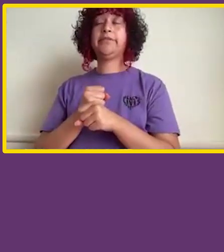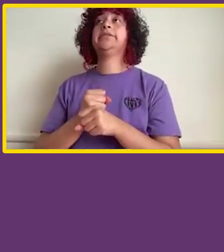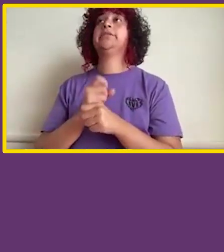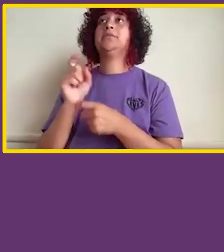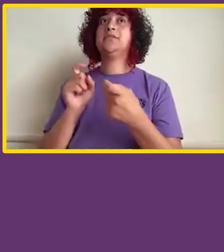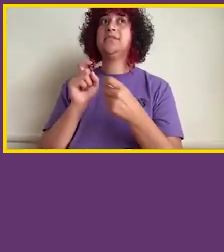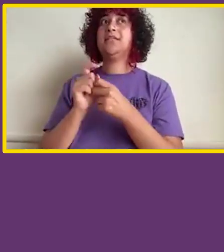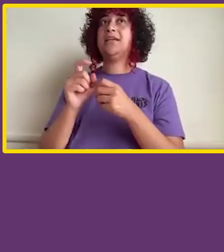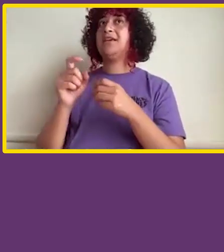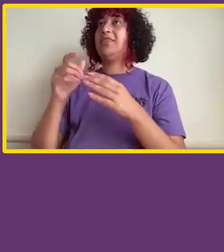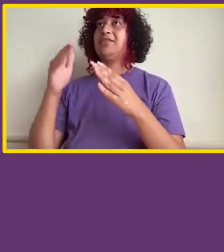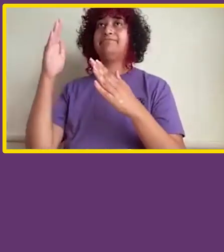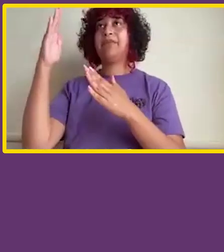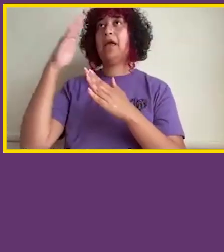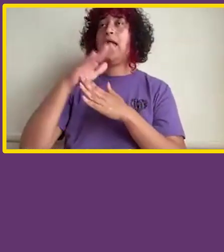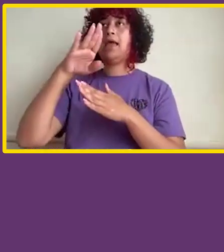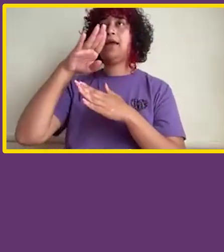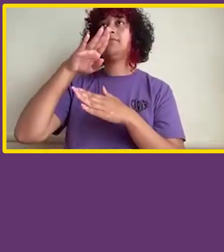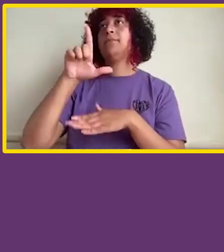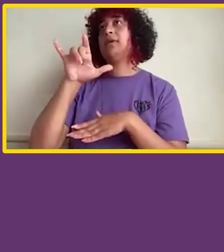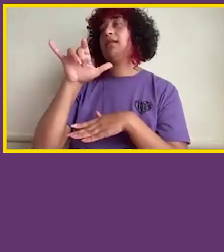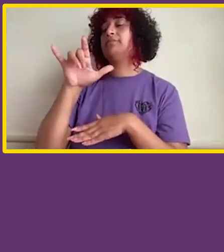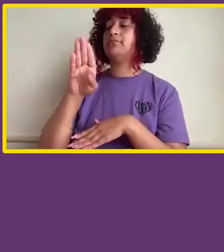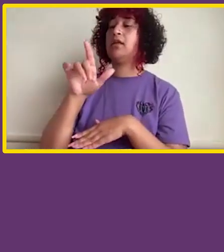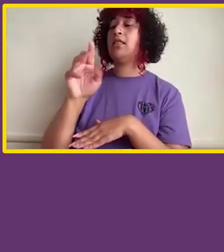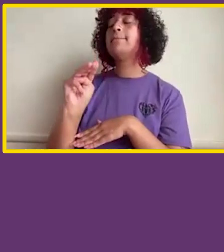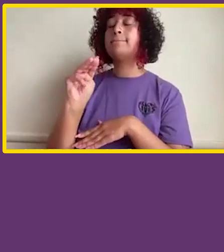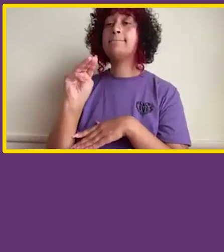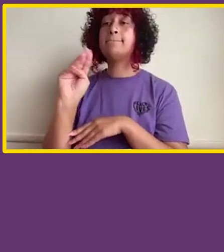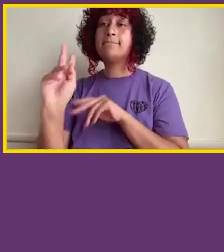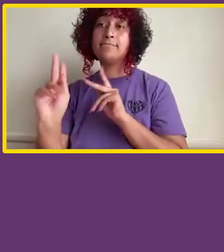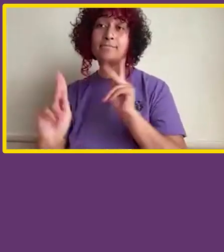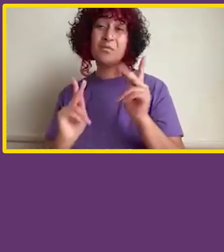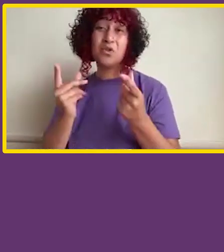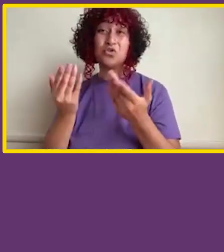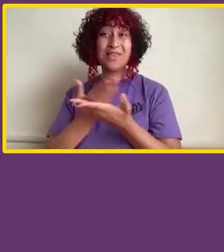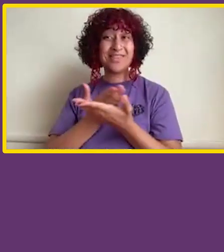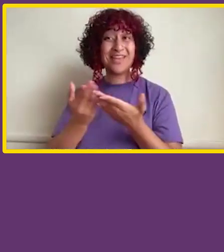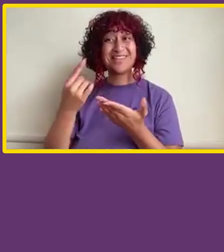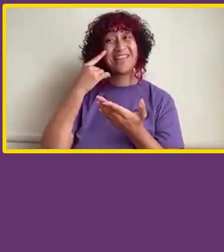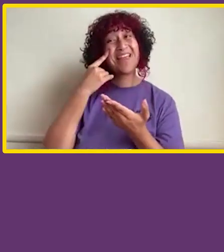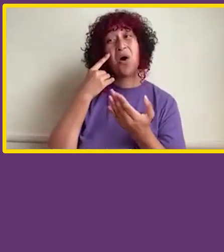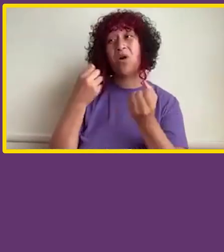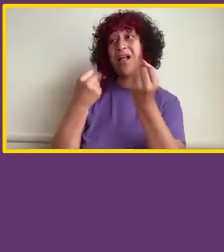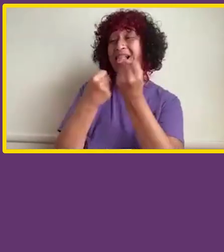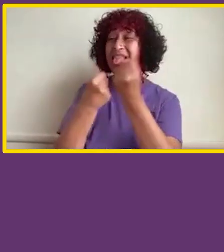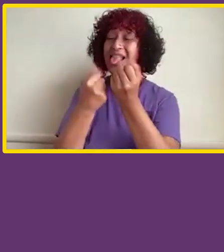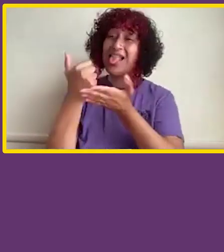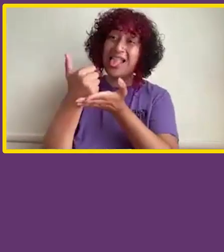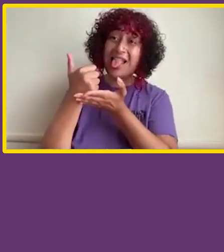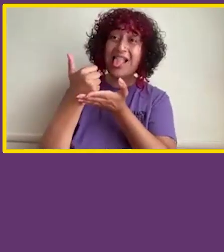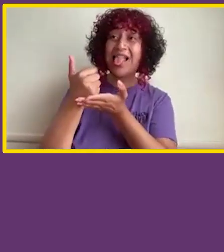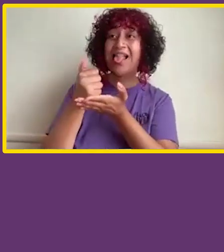height of the Black Lives Matter movement, is people doing things that they thought were trying to be helpful, trying to be an ally,